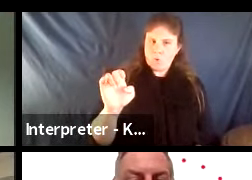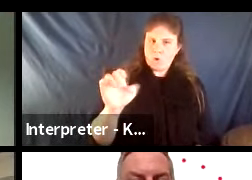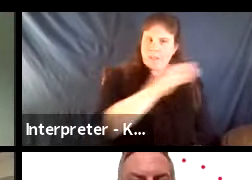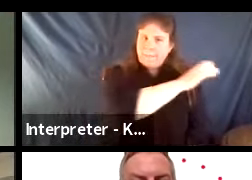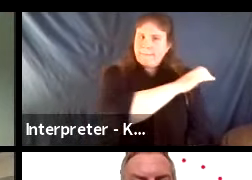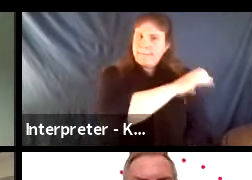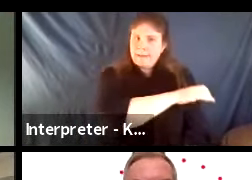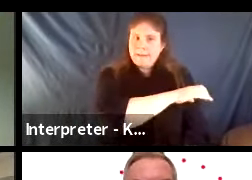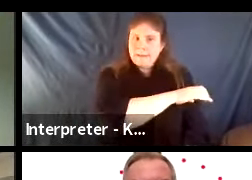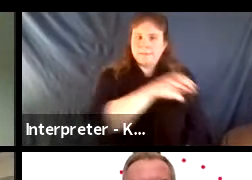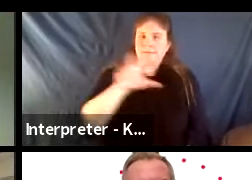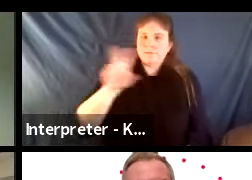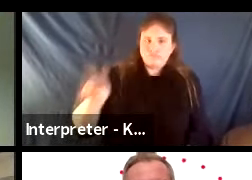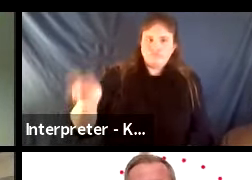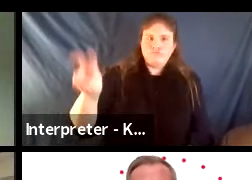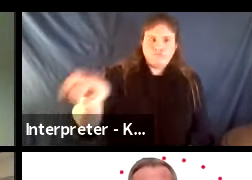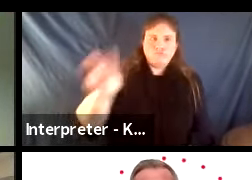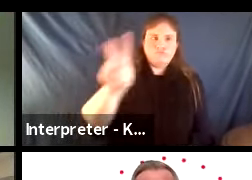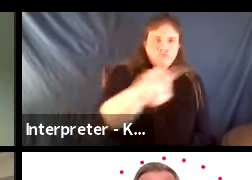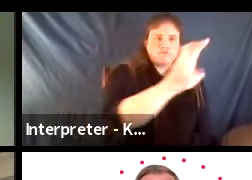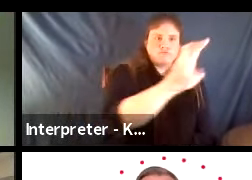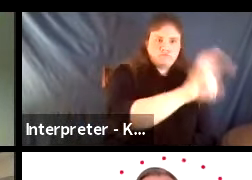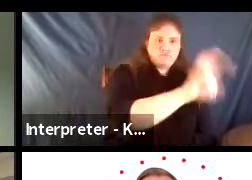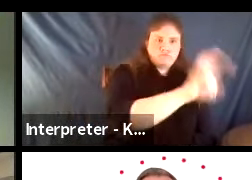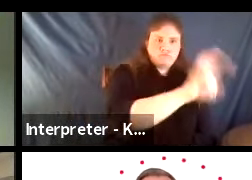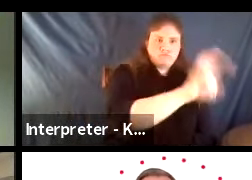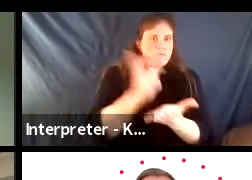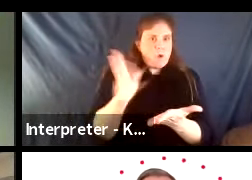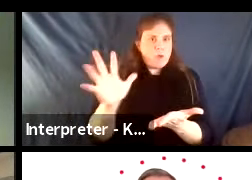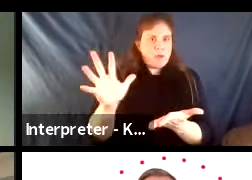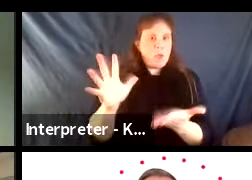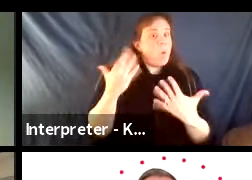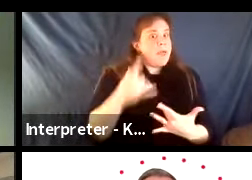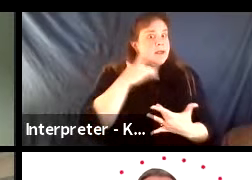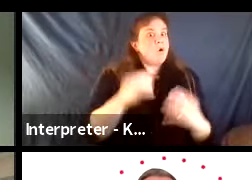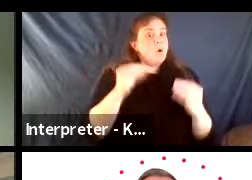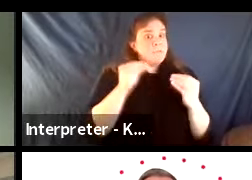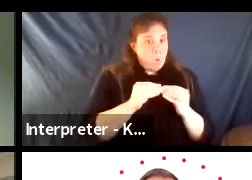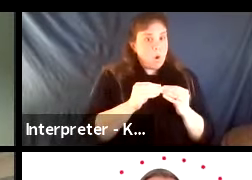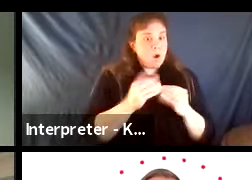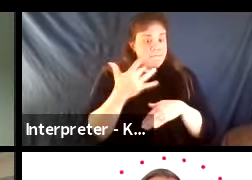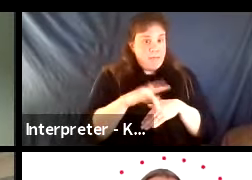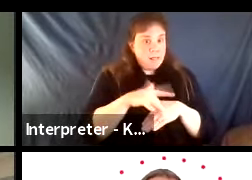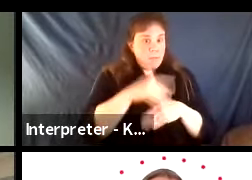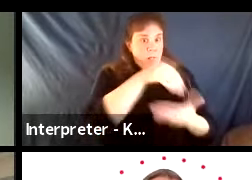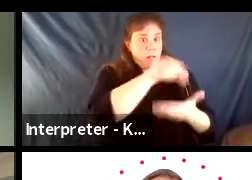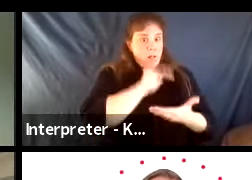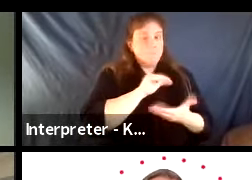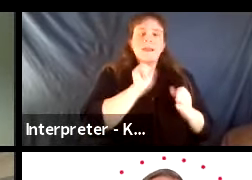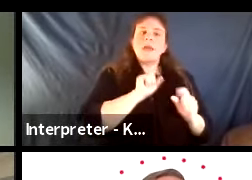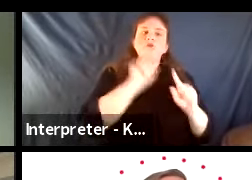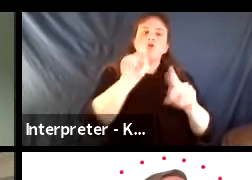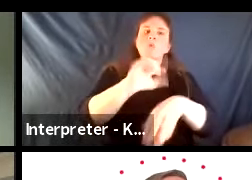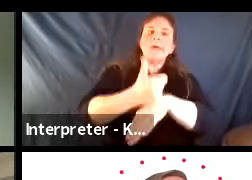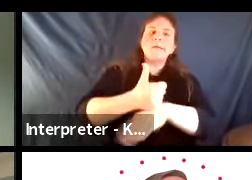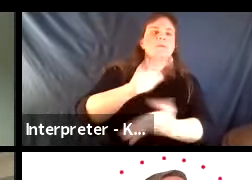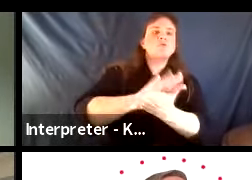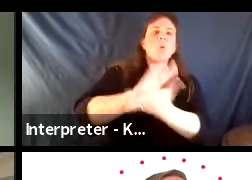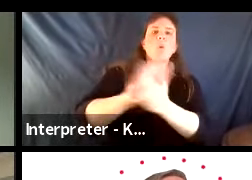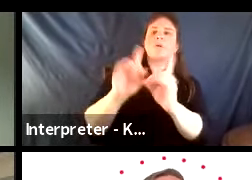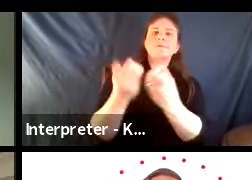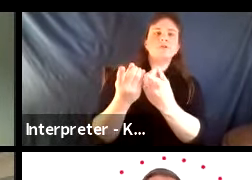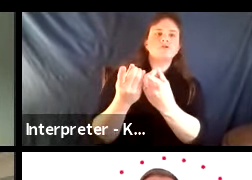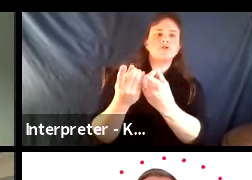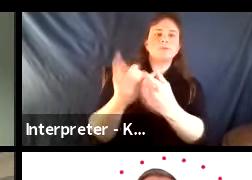allocation, that they could actually go to a school district or to a place of work and help on that front as well. And again,